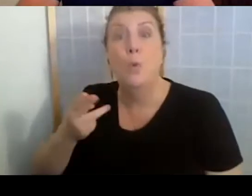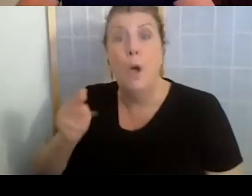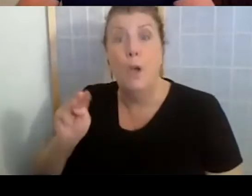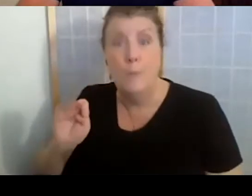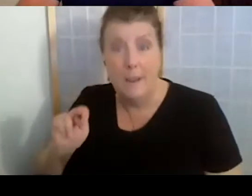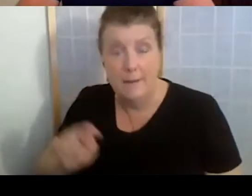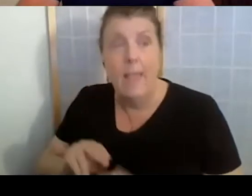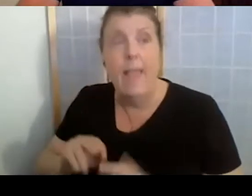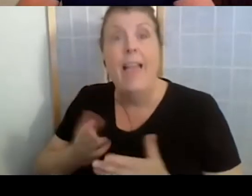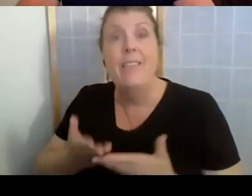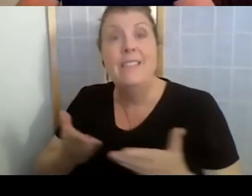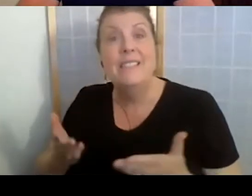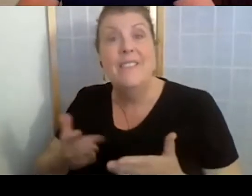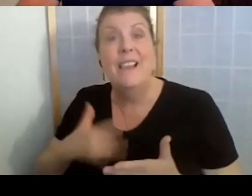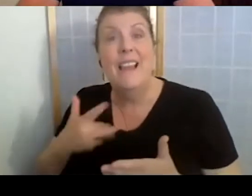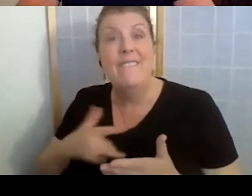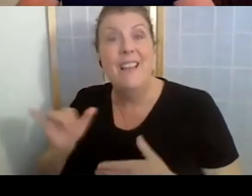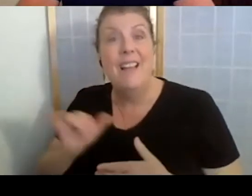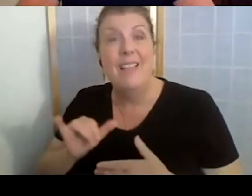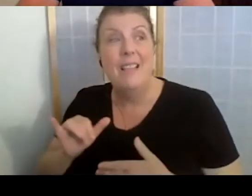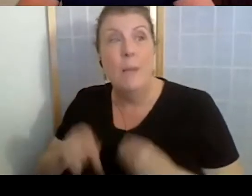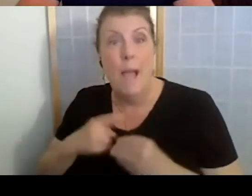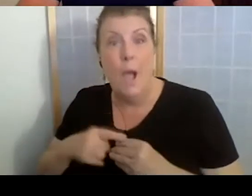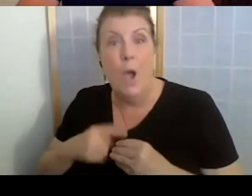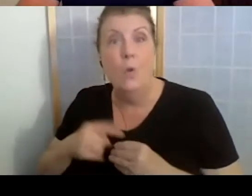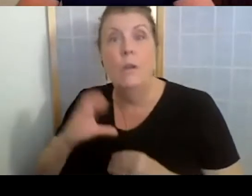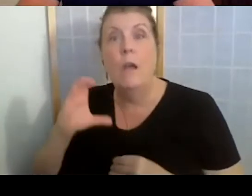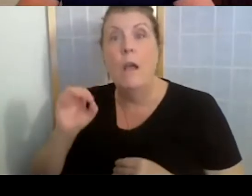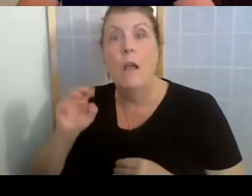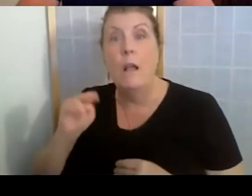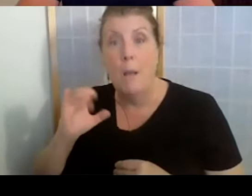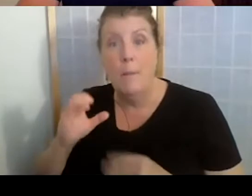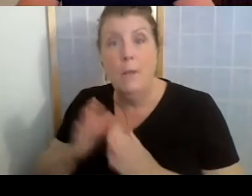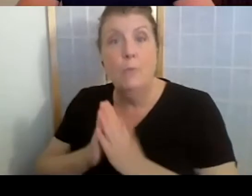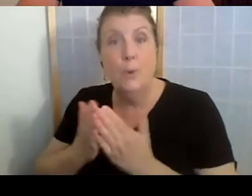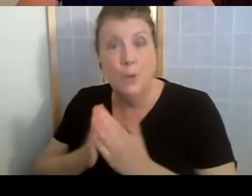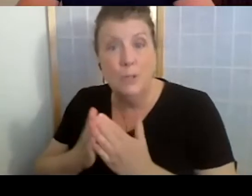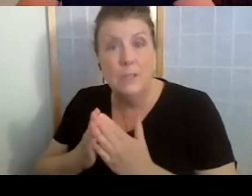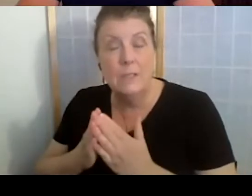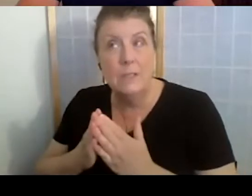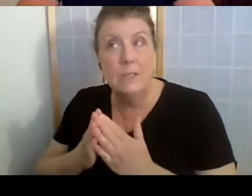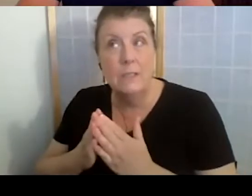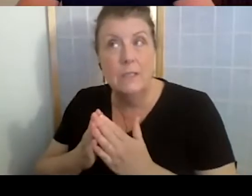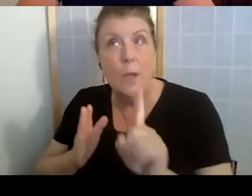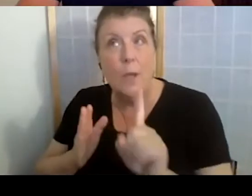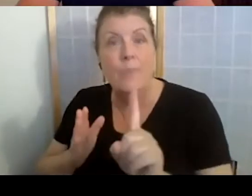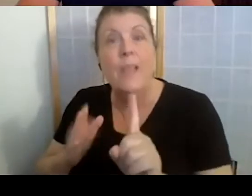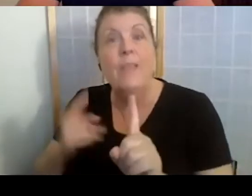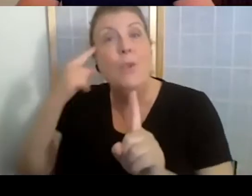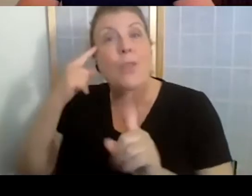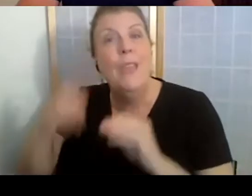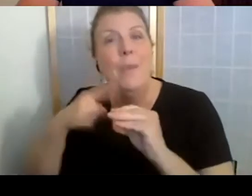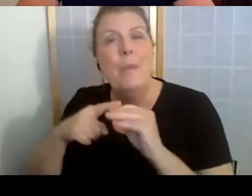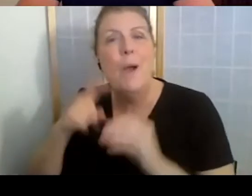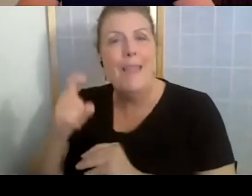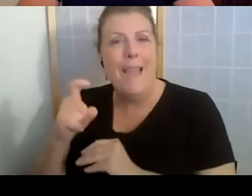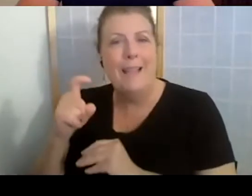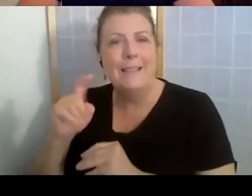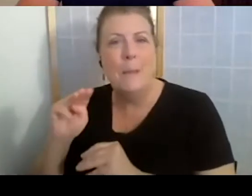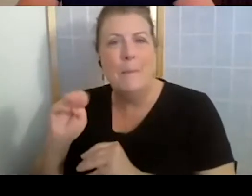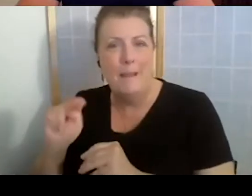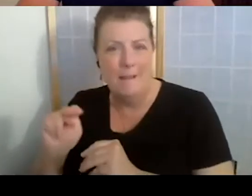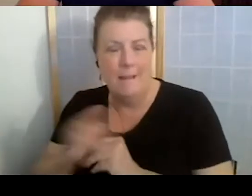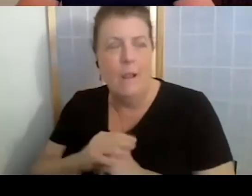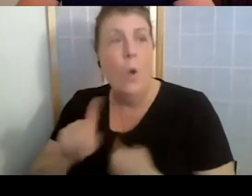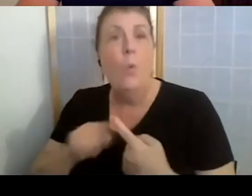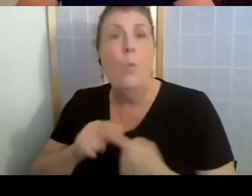like, you know, so much of comics, like if you think about the X-Men, when I ever watched it, you